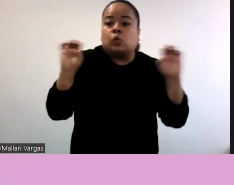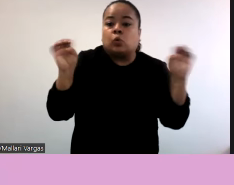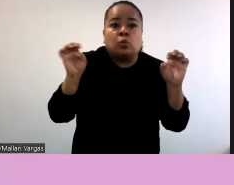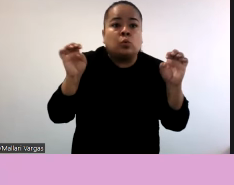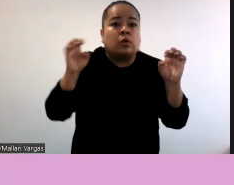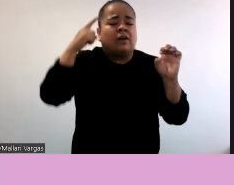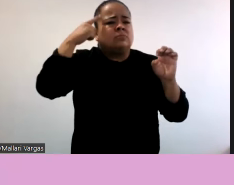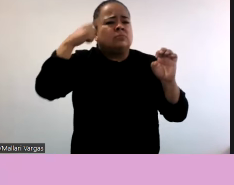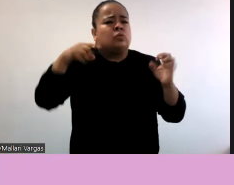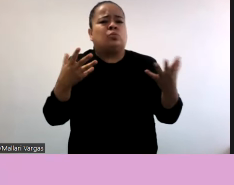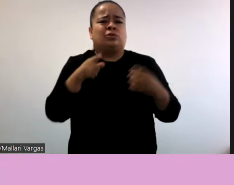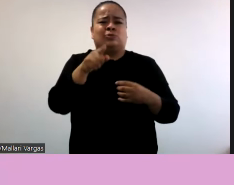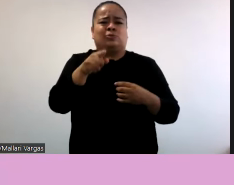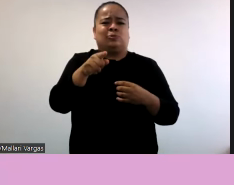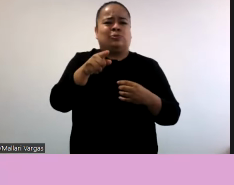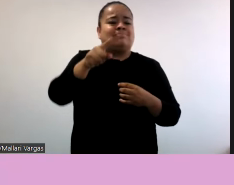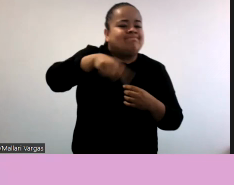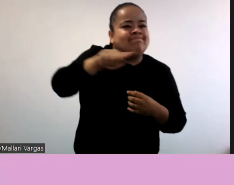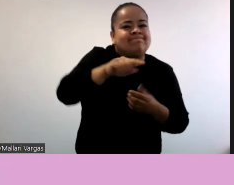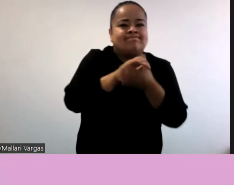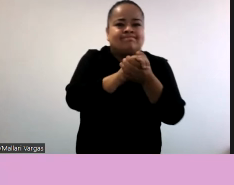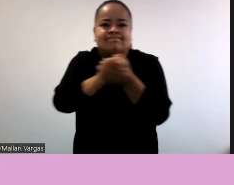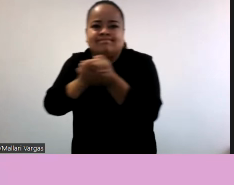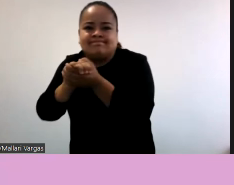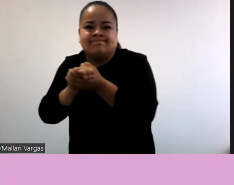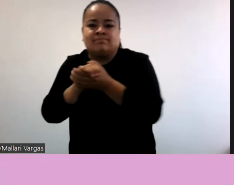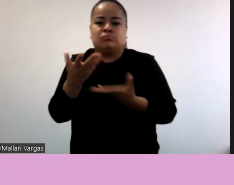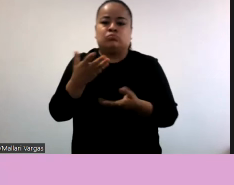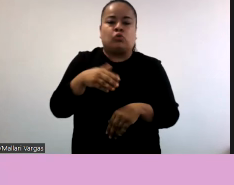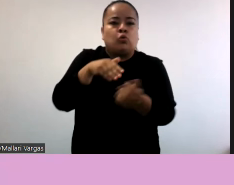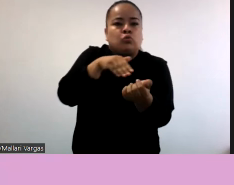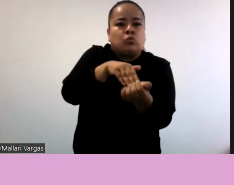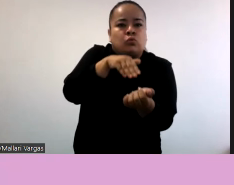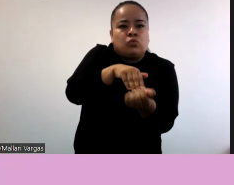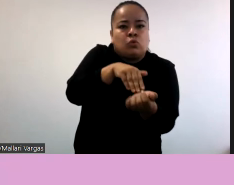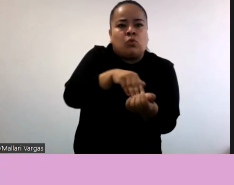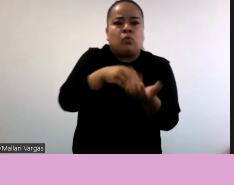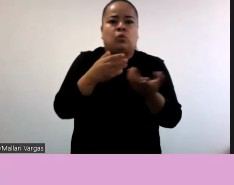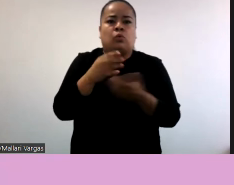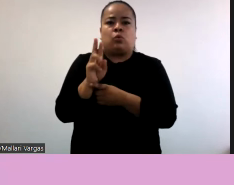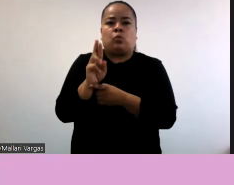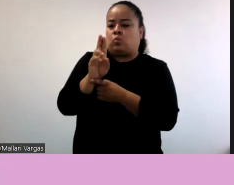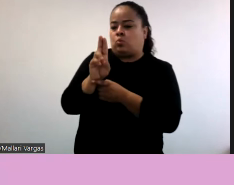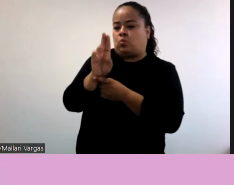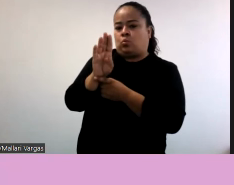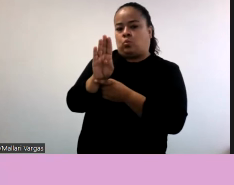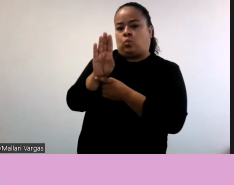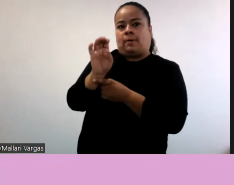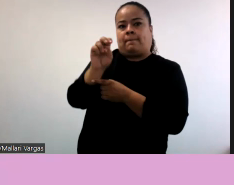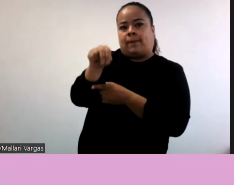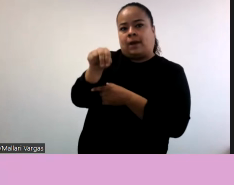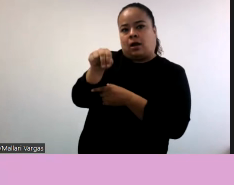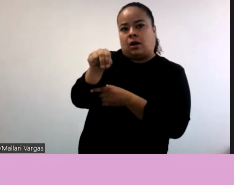our director and also on behalf of Dr. Ruben Mayorga, who is